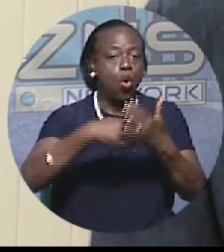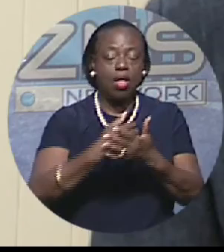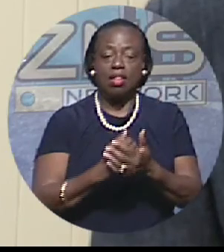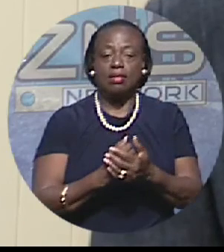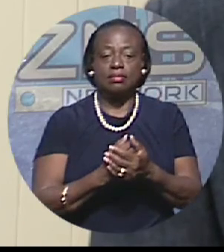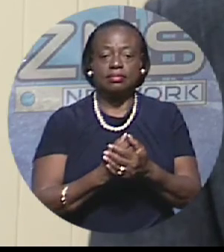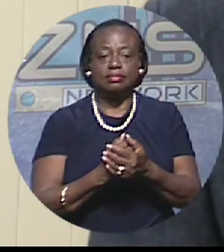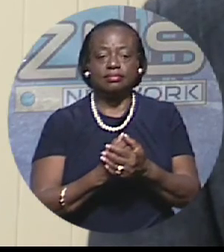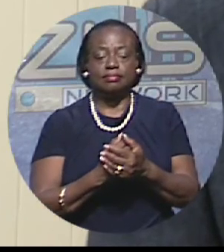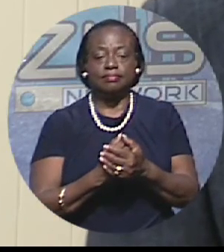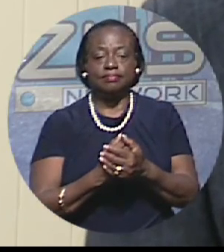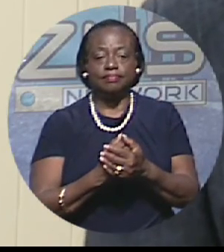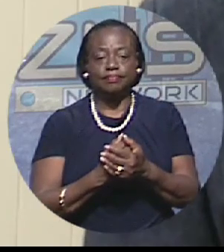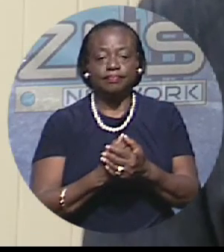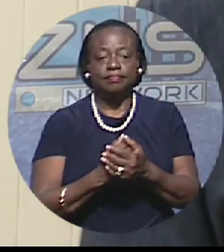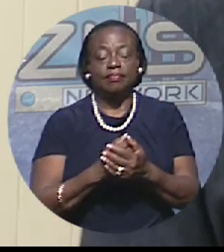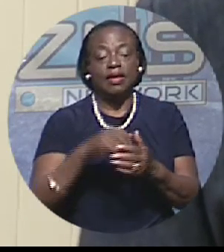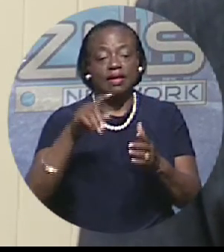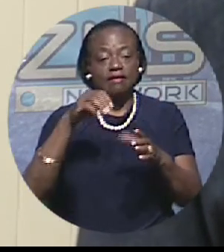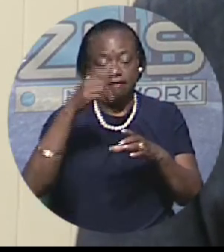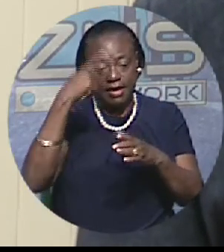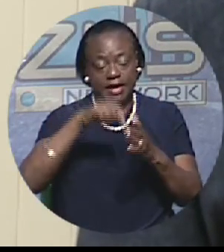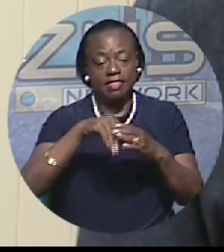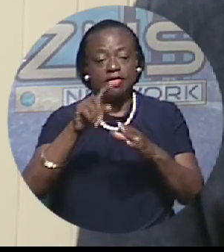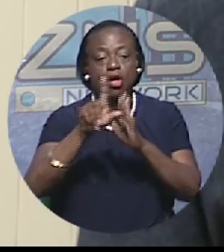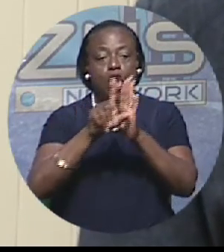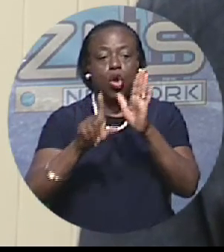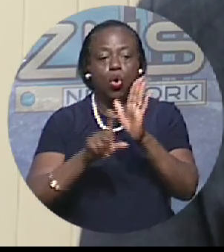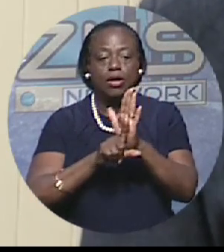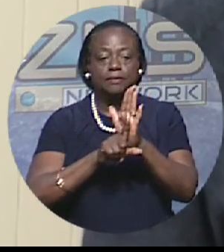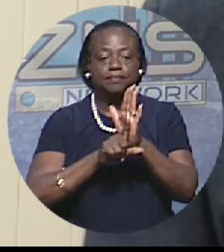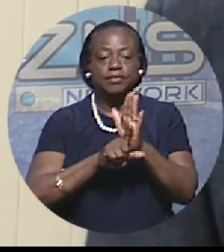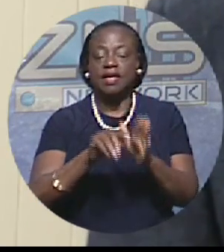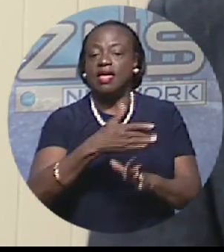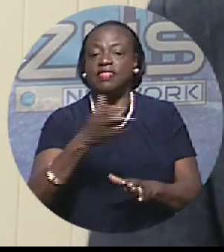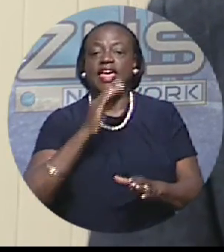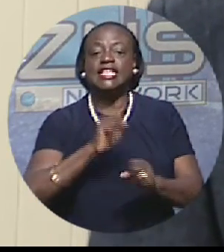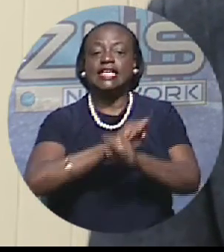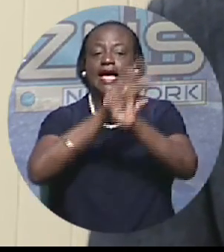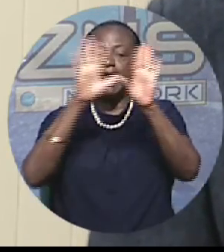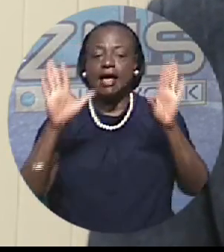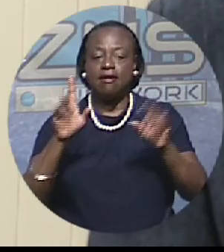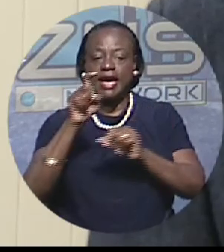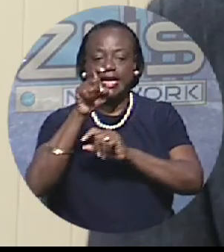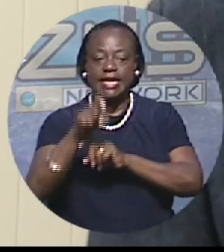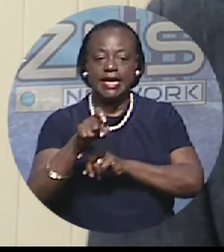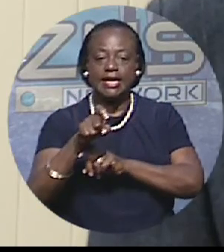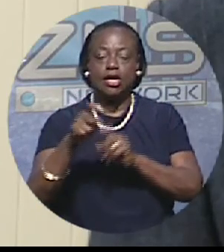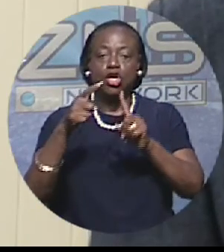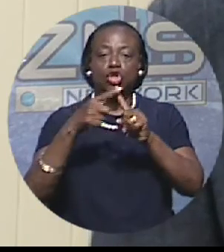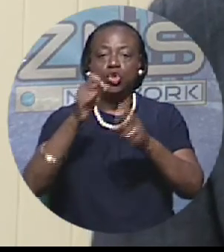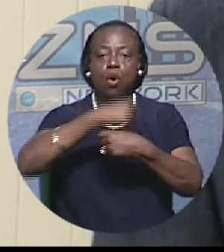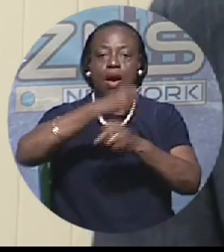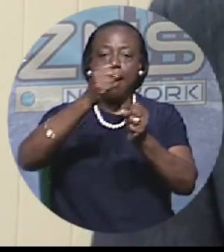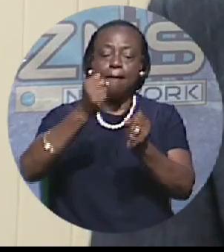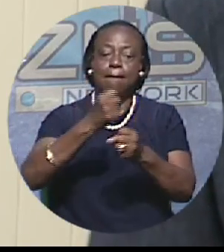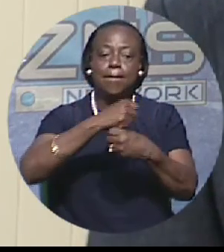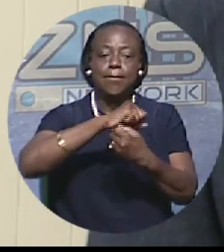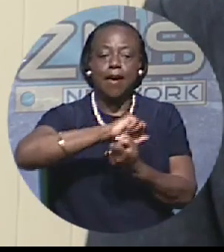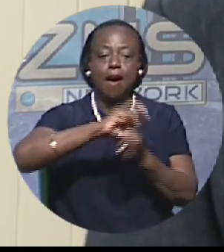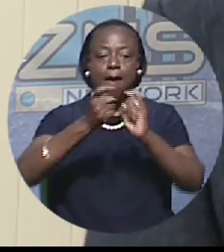of redundancy in the law. There is clearly a need to amend the